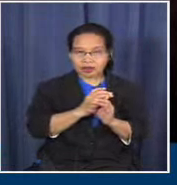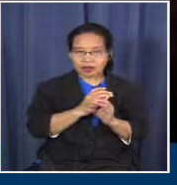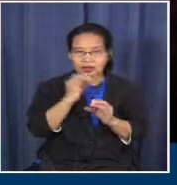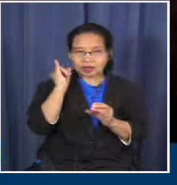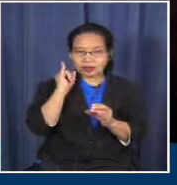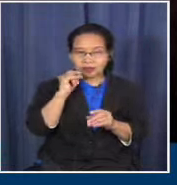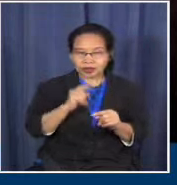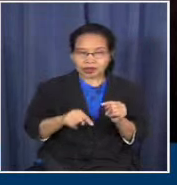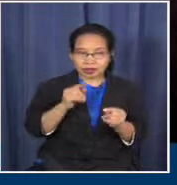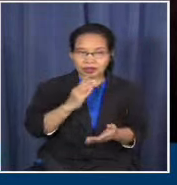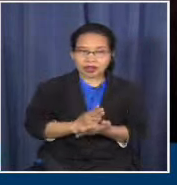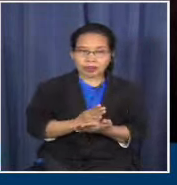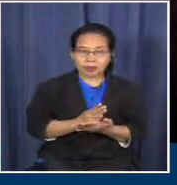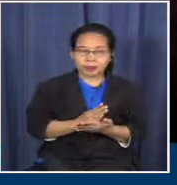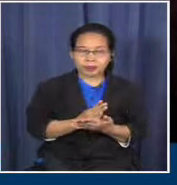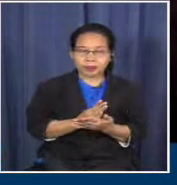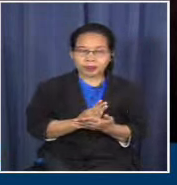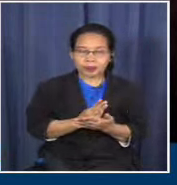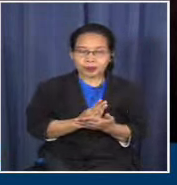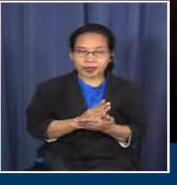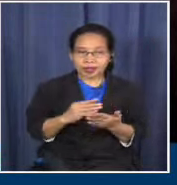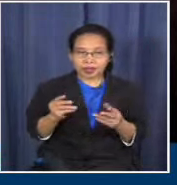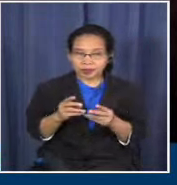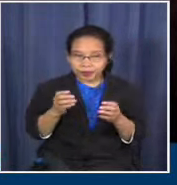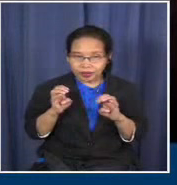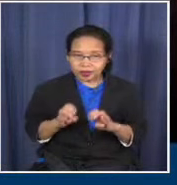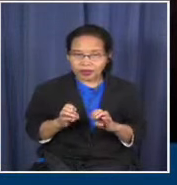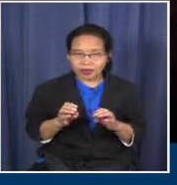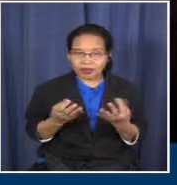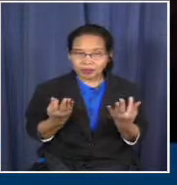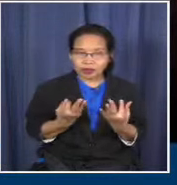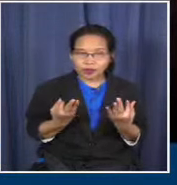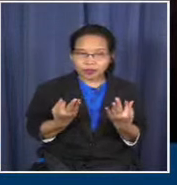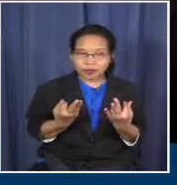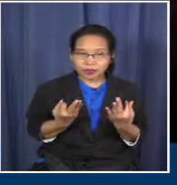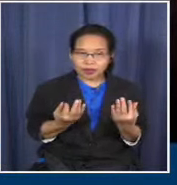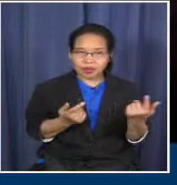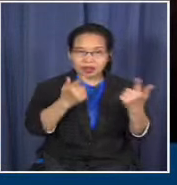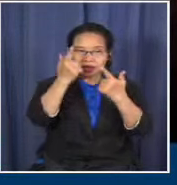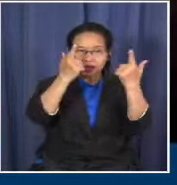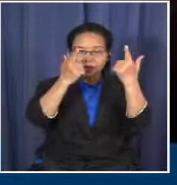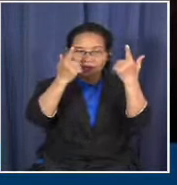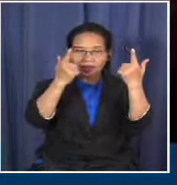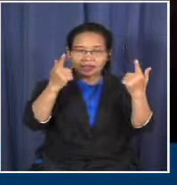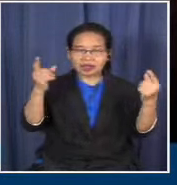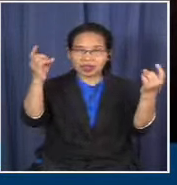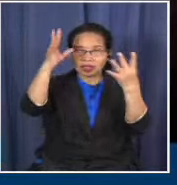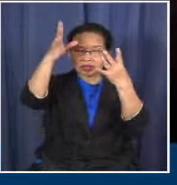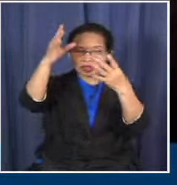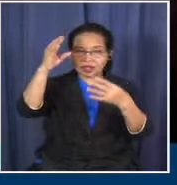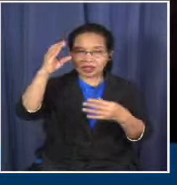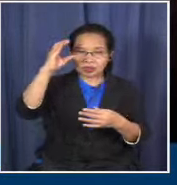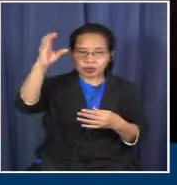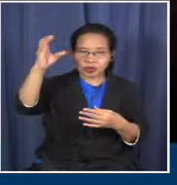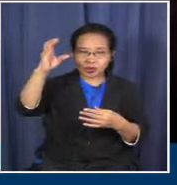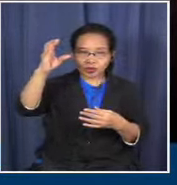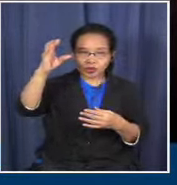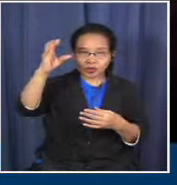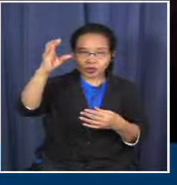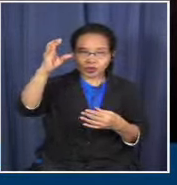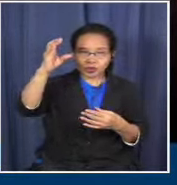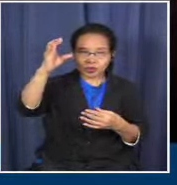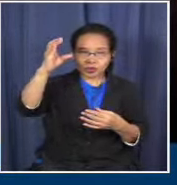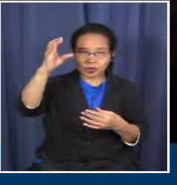were the planets and the stars created that they cannot stop and then eventually form stars, galaxies, planets, and